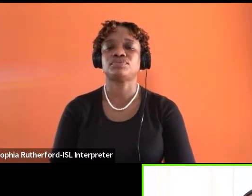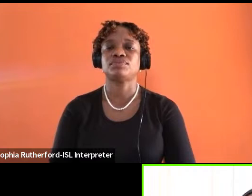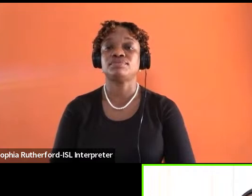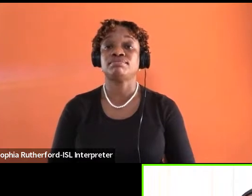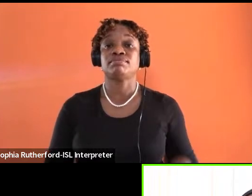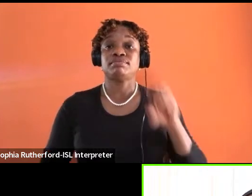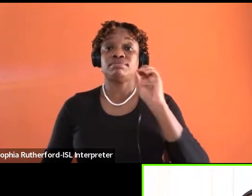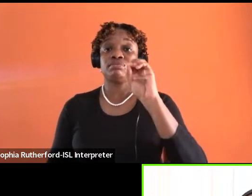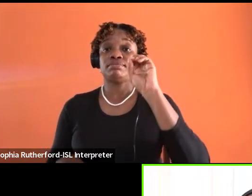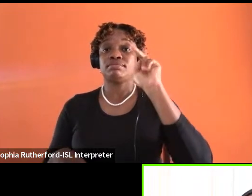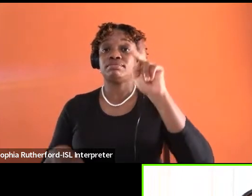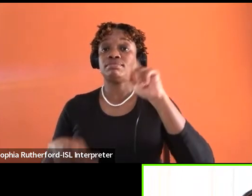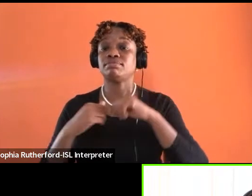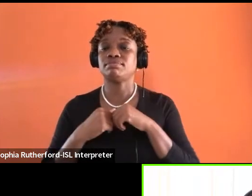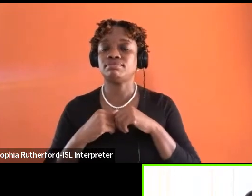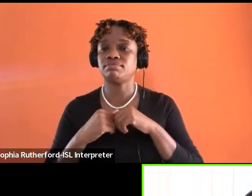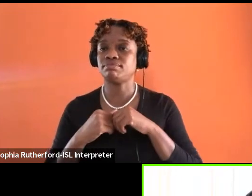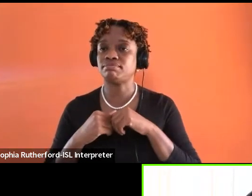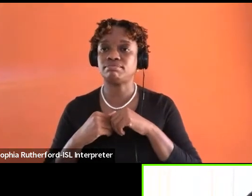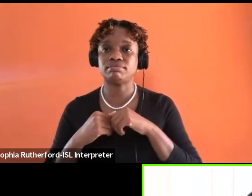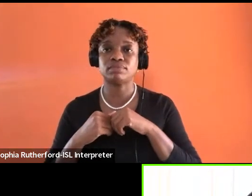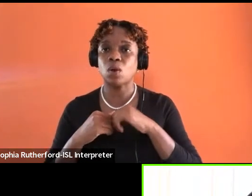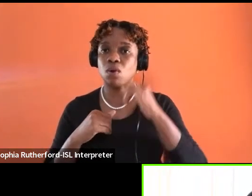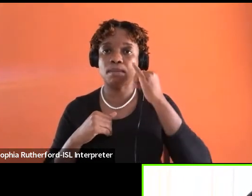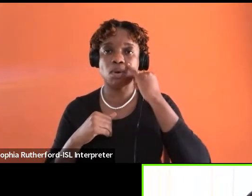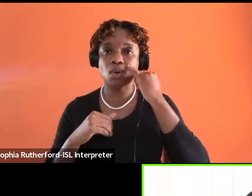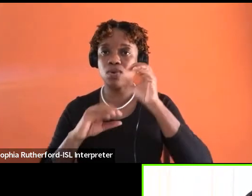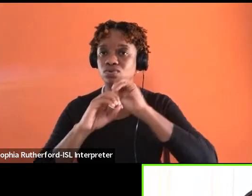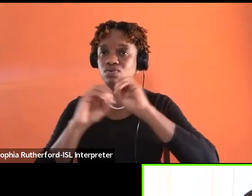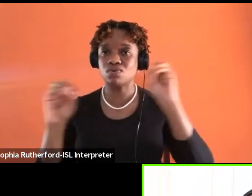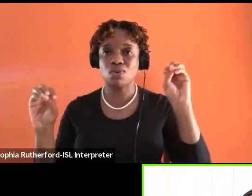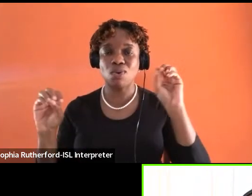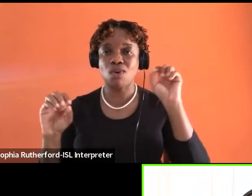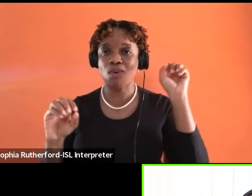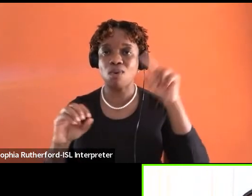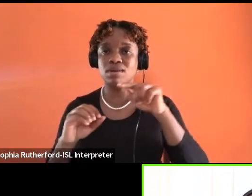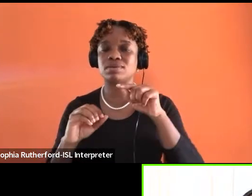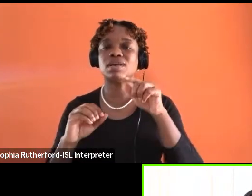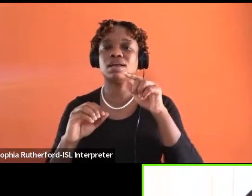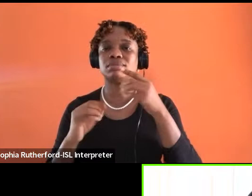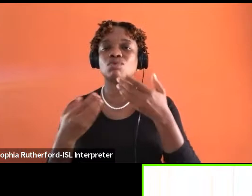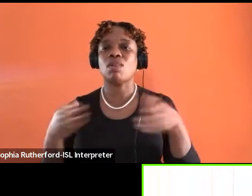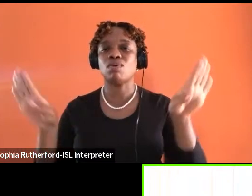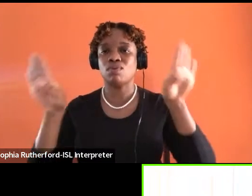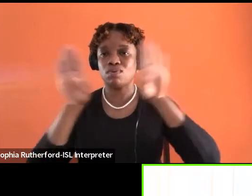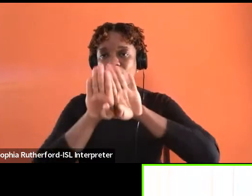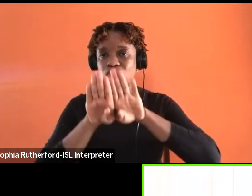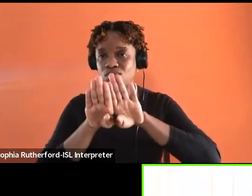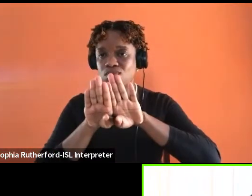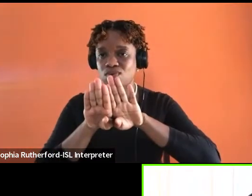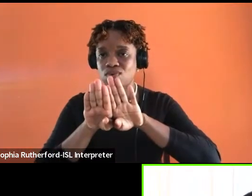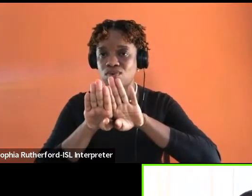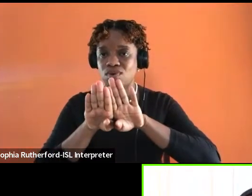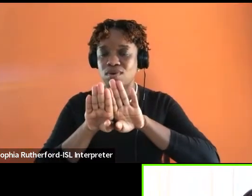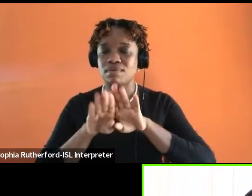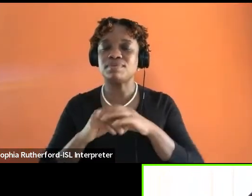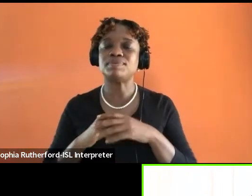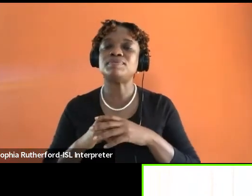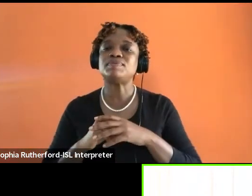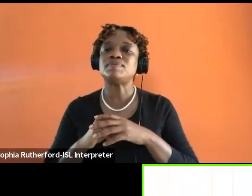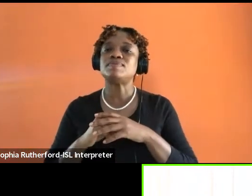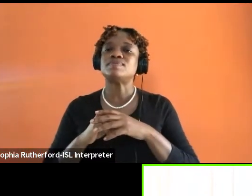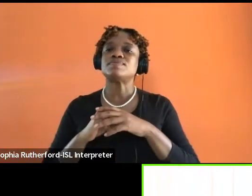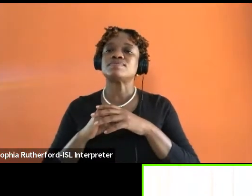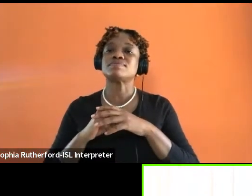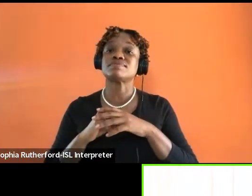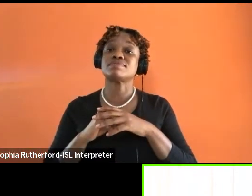Okay, so if not, then I will just wrap up at this time. And again, on behalf